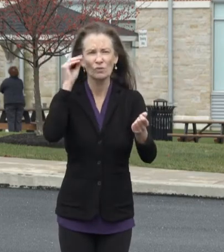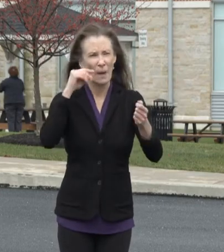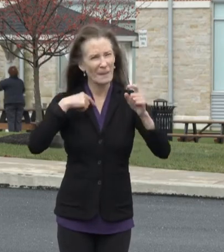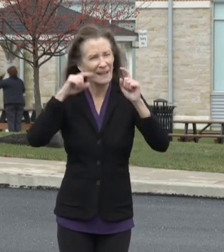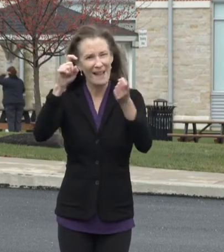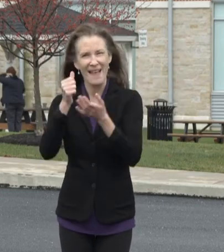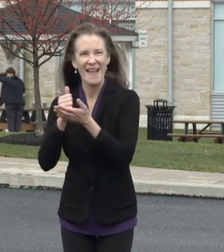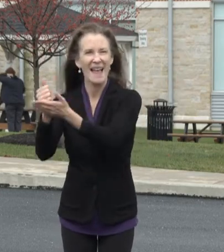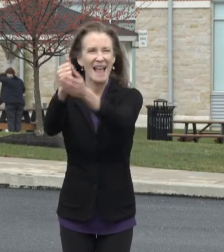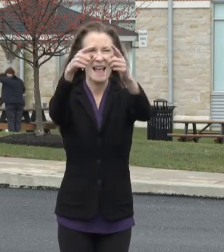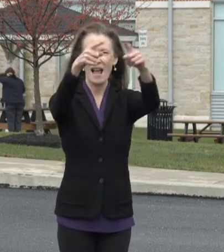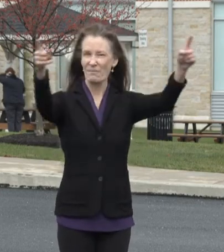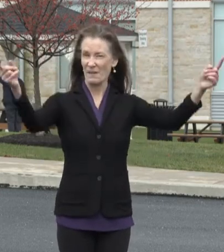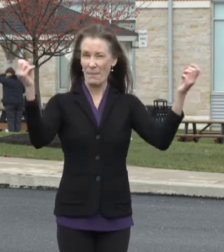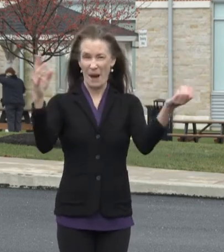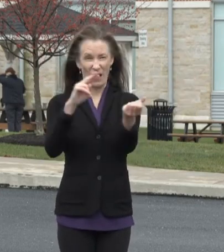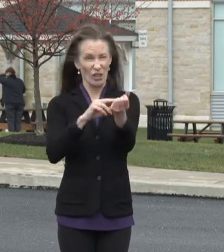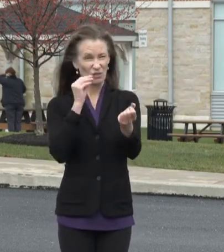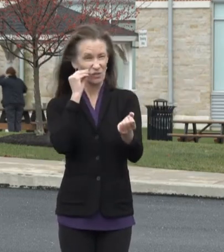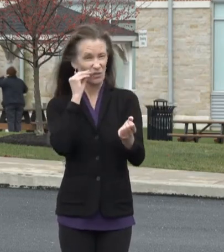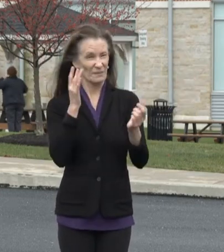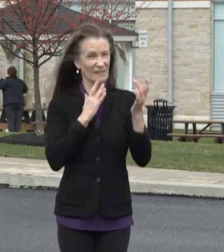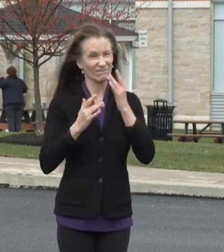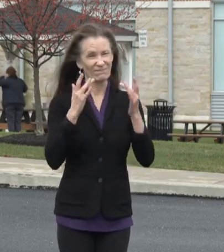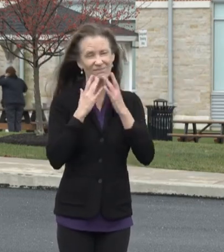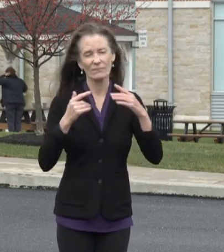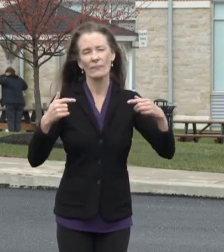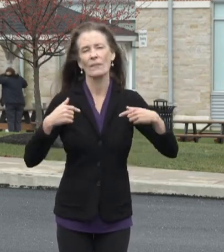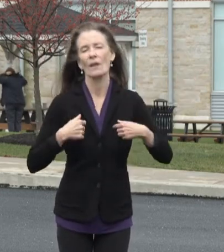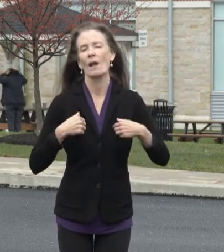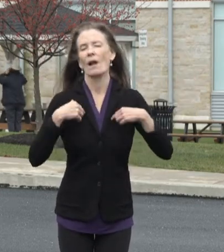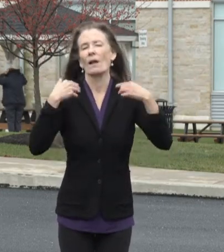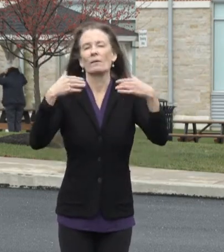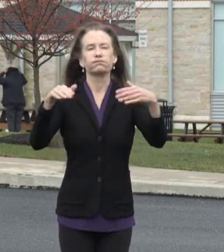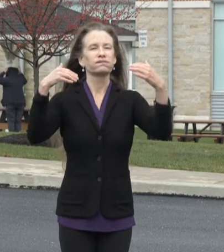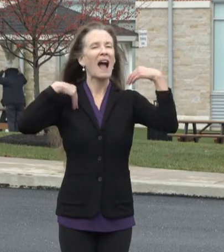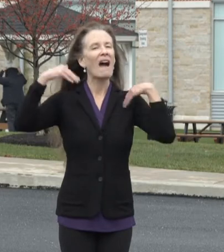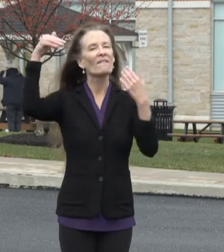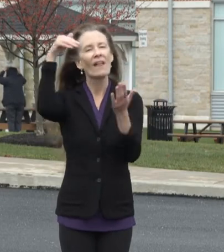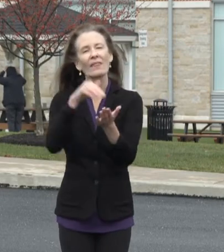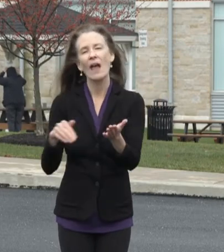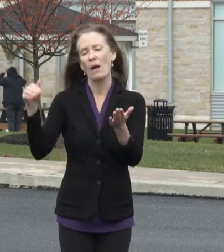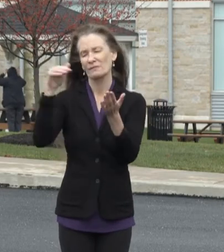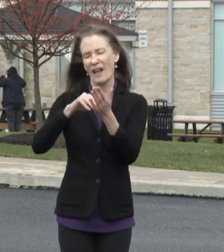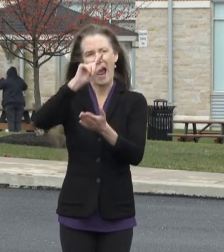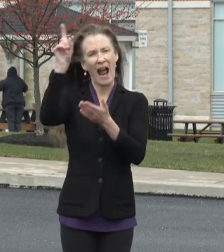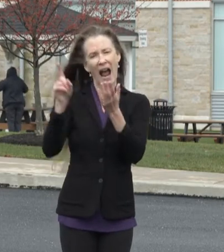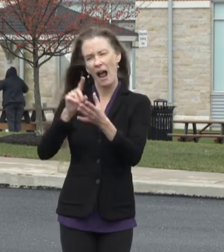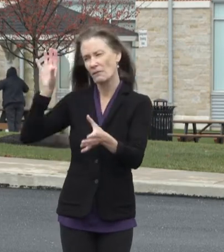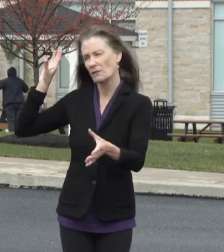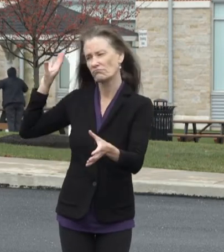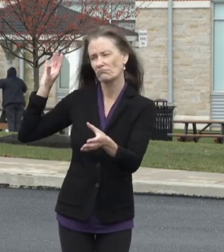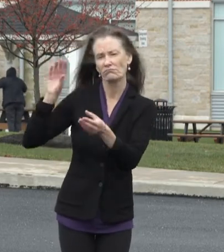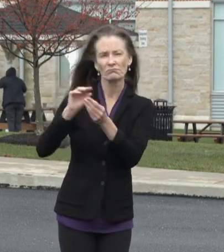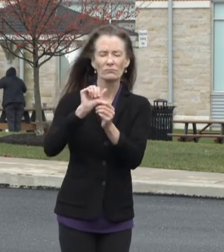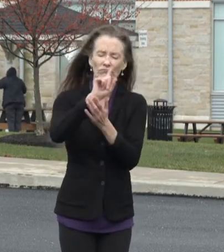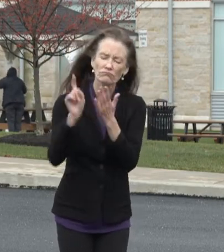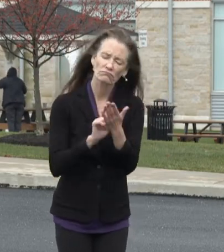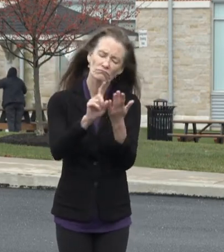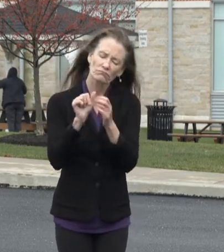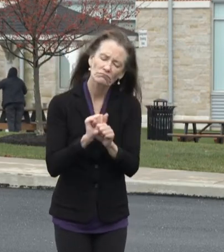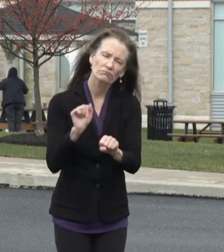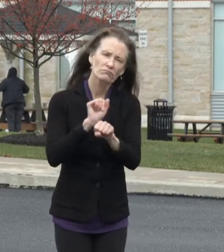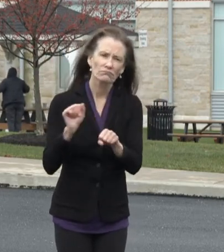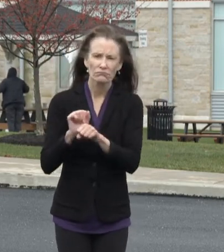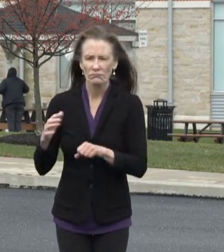here to tell you we have put in thousands of hours just in the last month and a half. I personally in the last